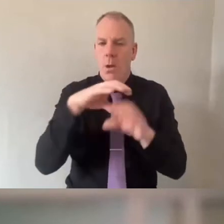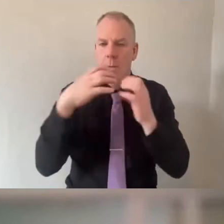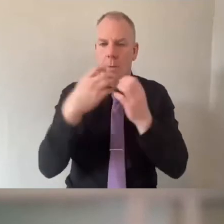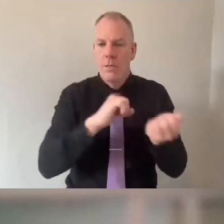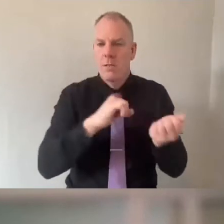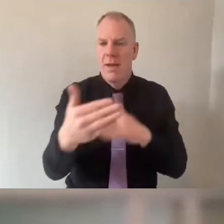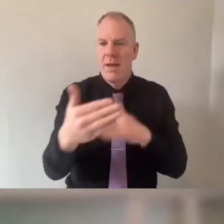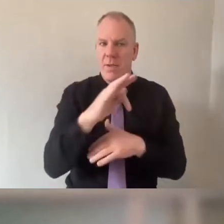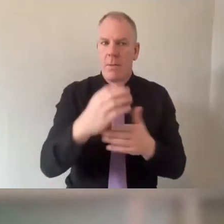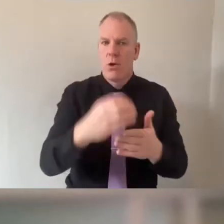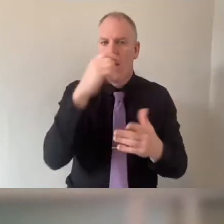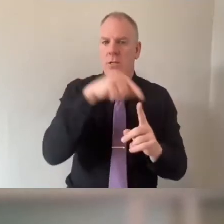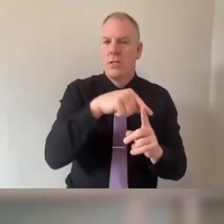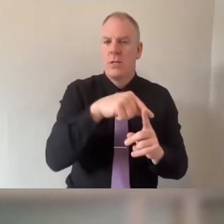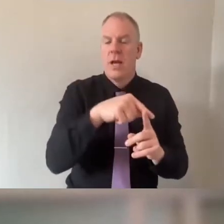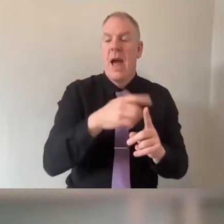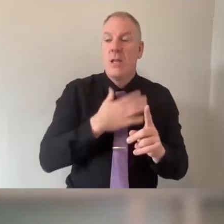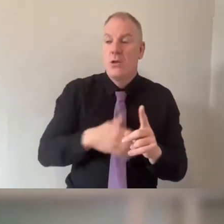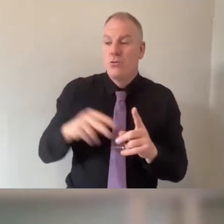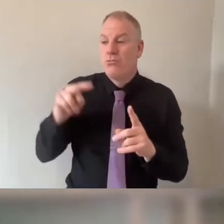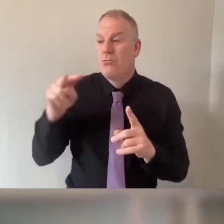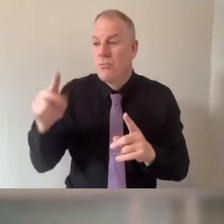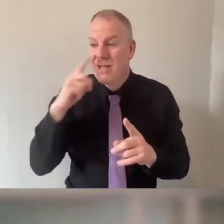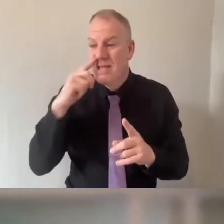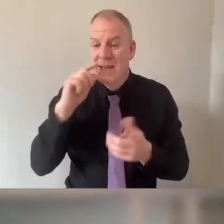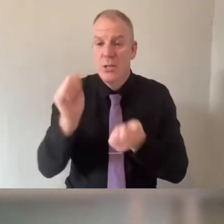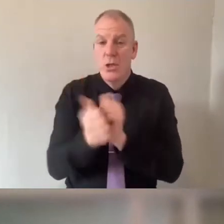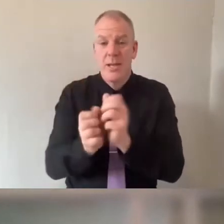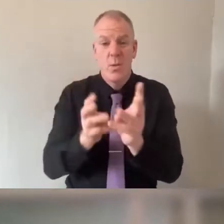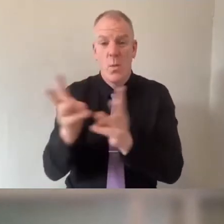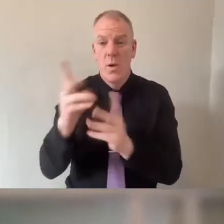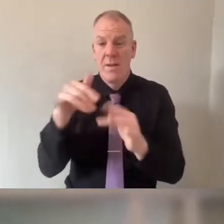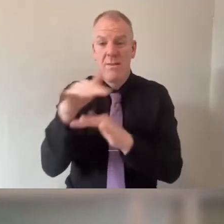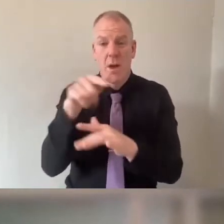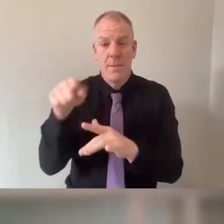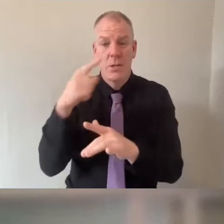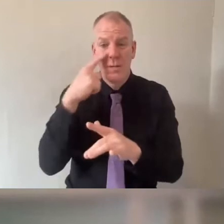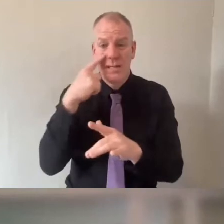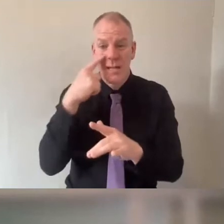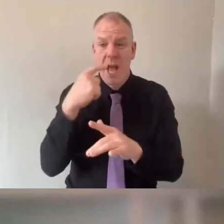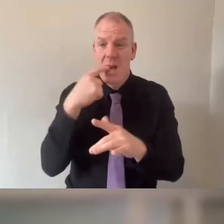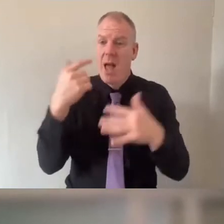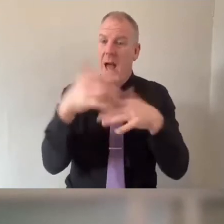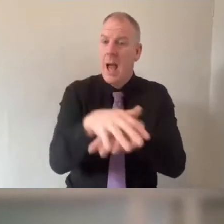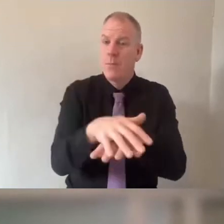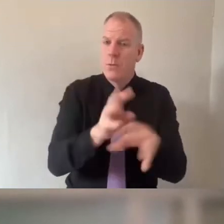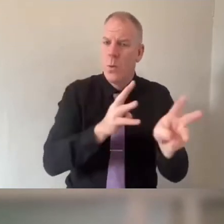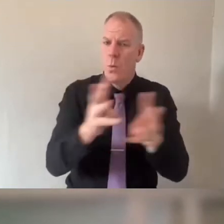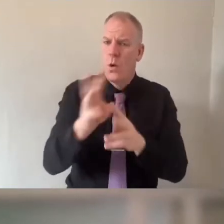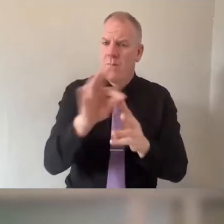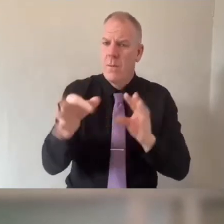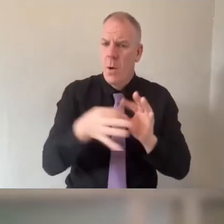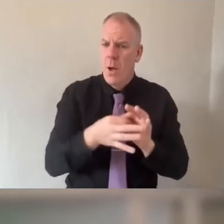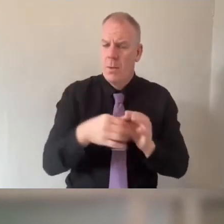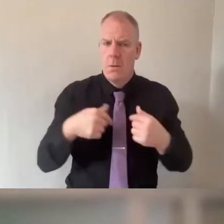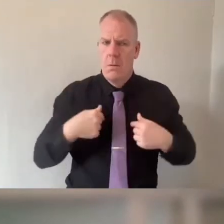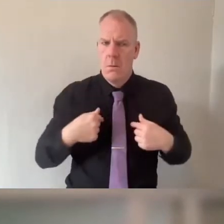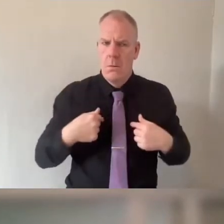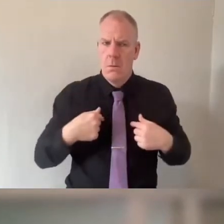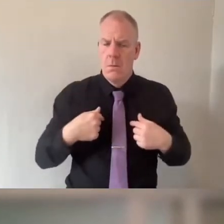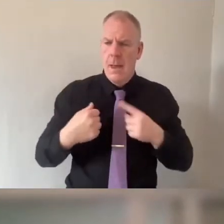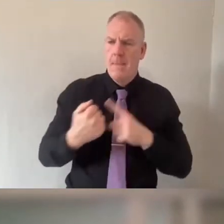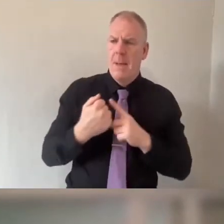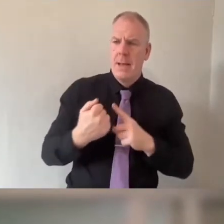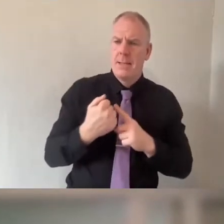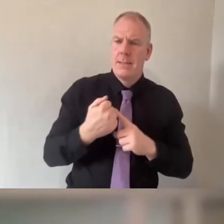we've only, I think, got to look at the changes in working practices to some hybrid and home working and ask ourselves, how does that